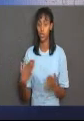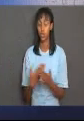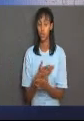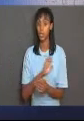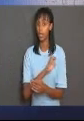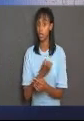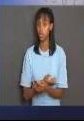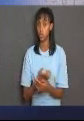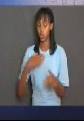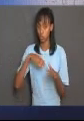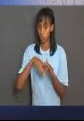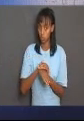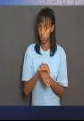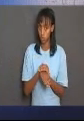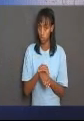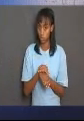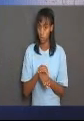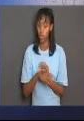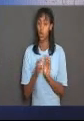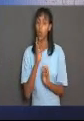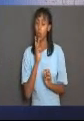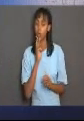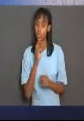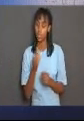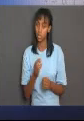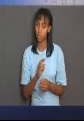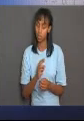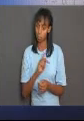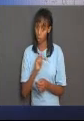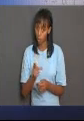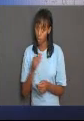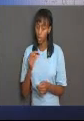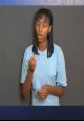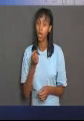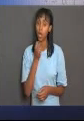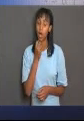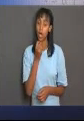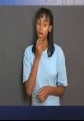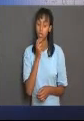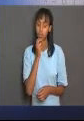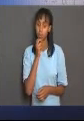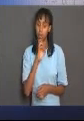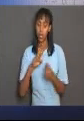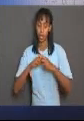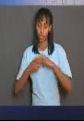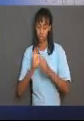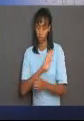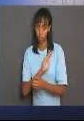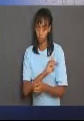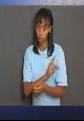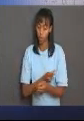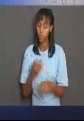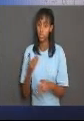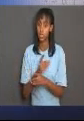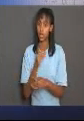Renewable energy includes water power or hydroelectric power, which is